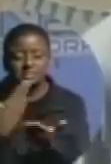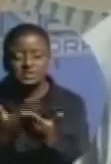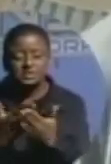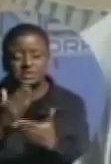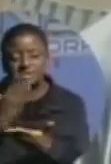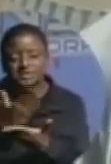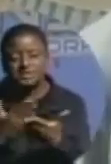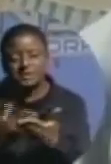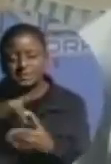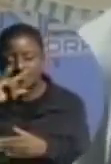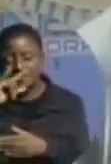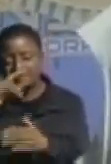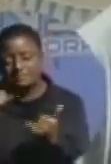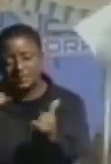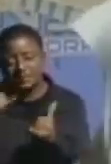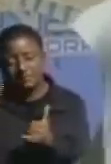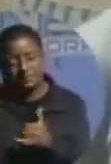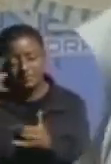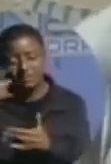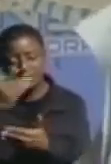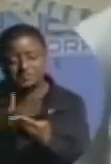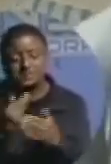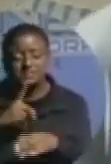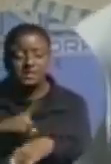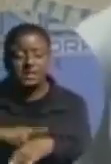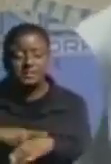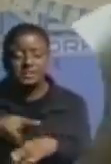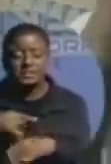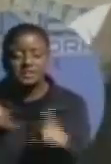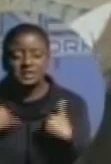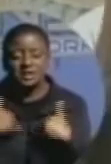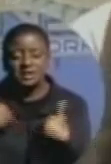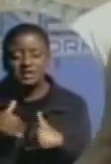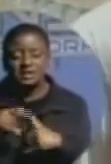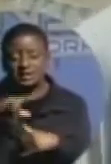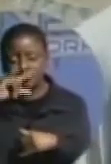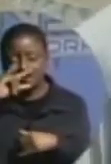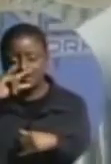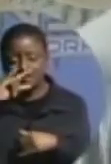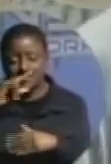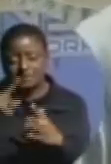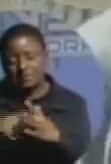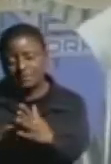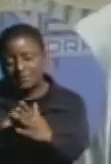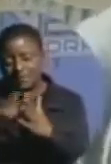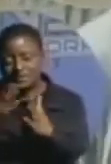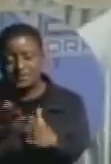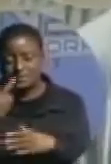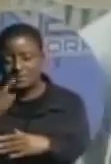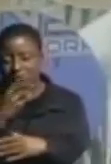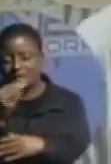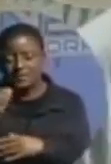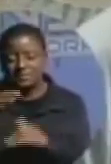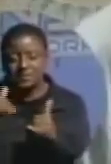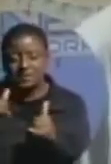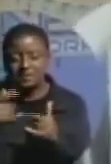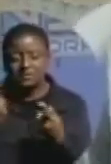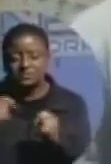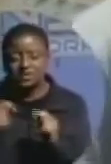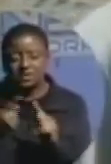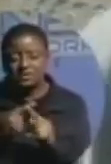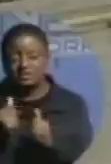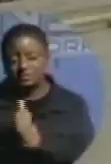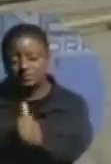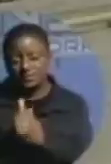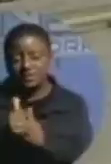been playing for a while, so the younger kids who are beginners are seeing them play and trying to emulate them or want to be